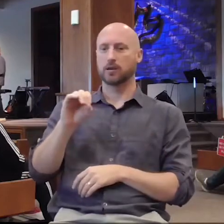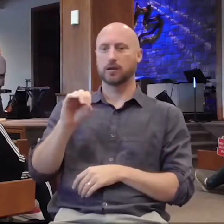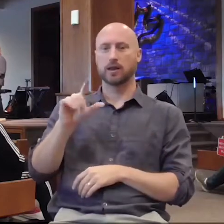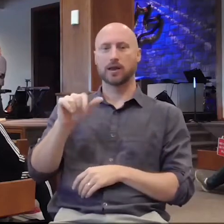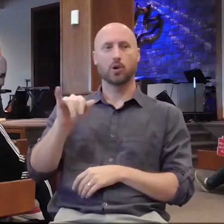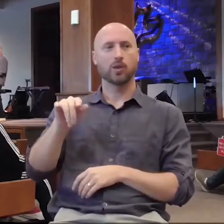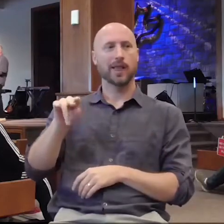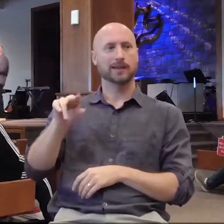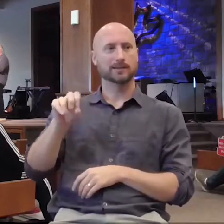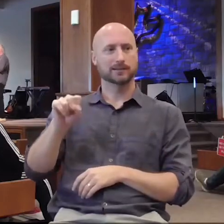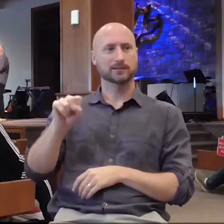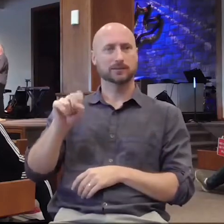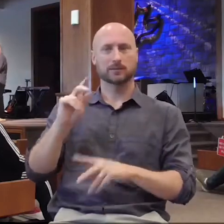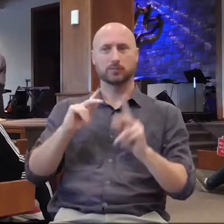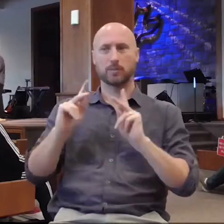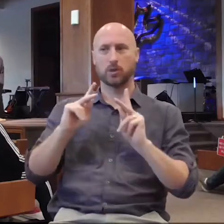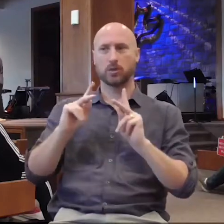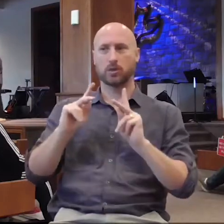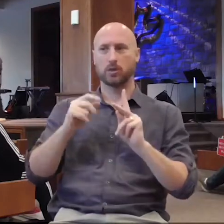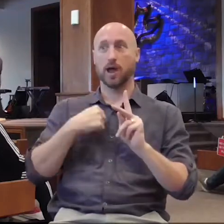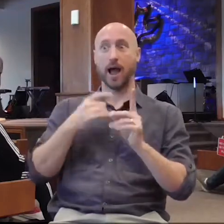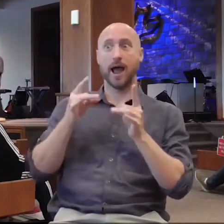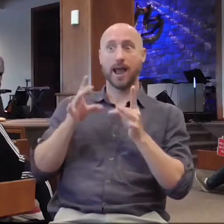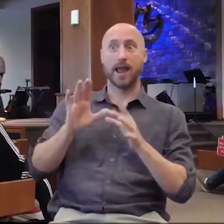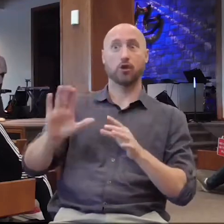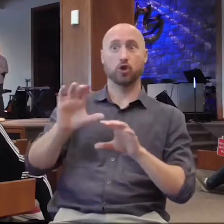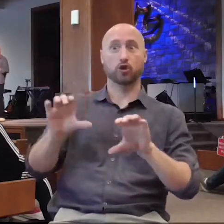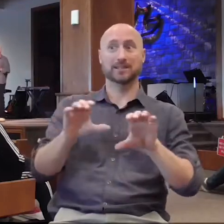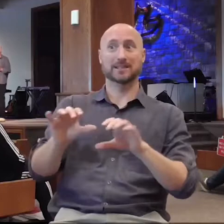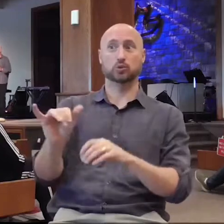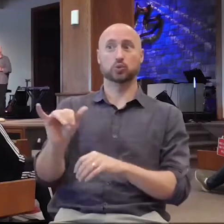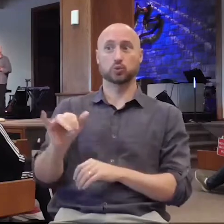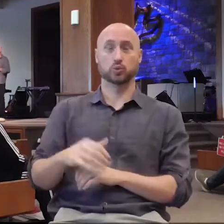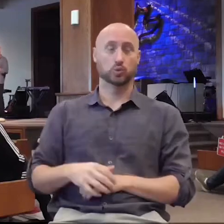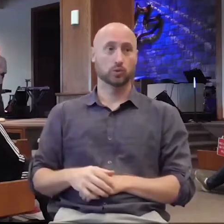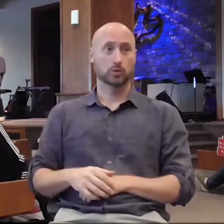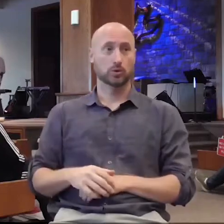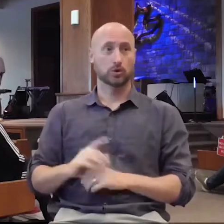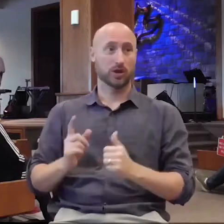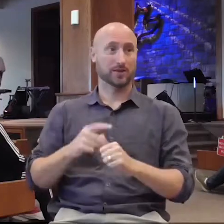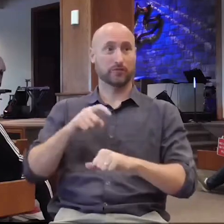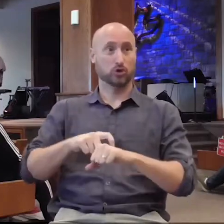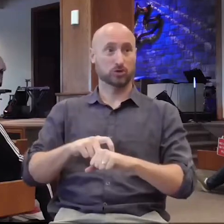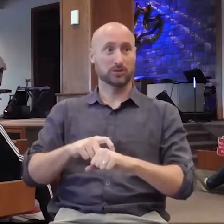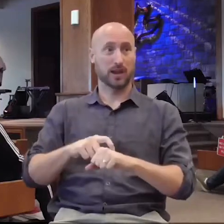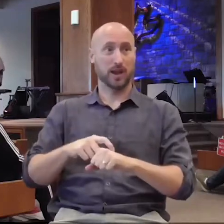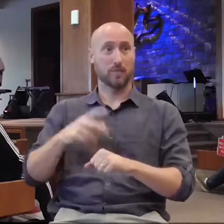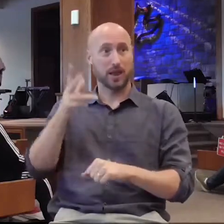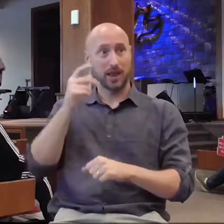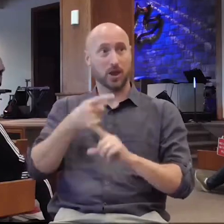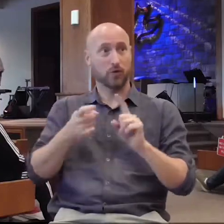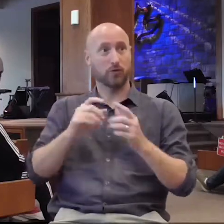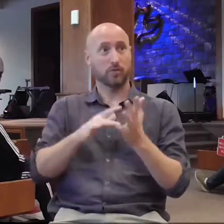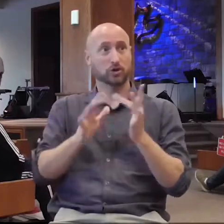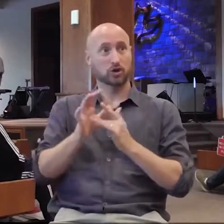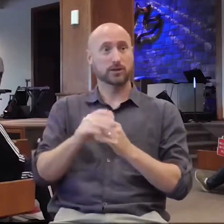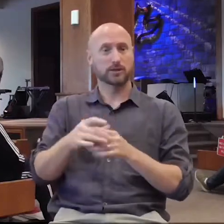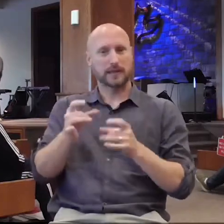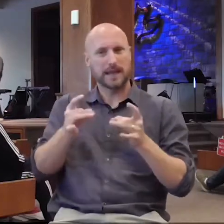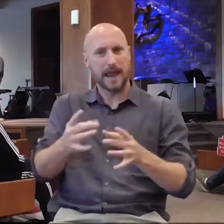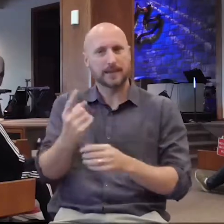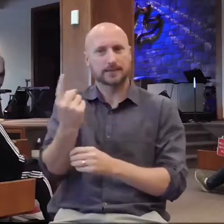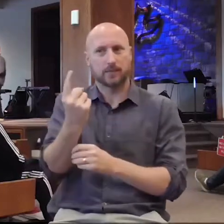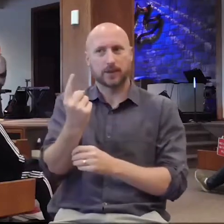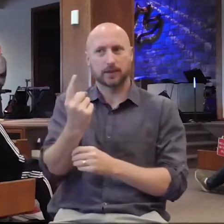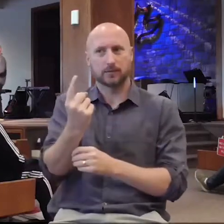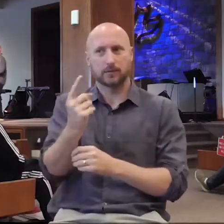I also hate. So first time you hear from Jesus in the Bible, and the only time that he literally hates a particular thing.